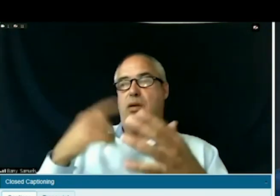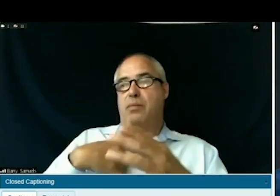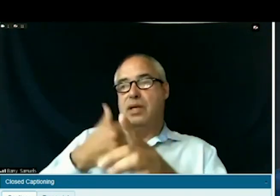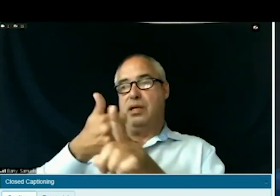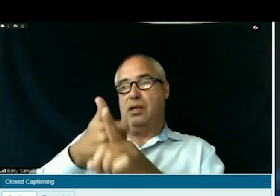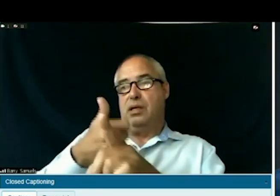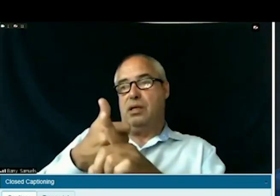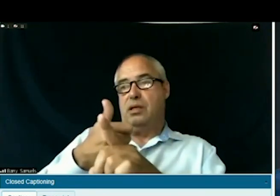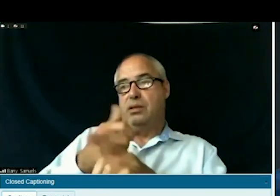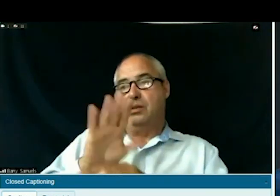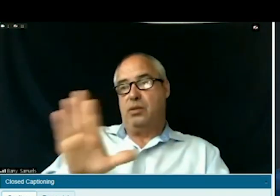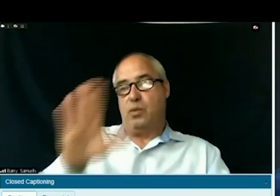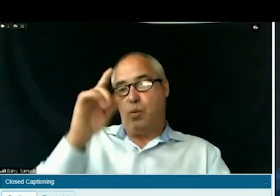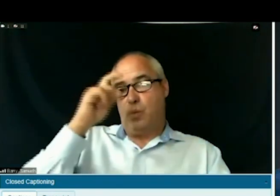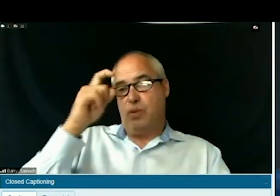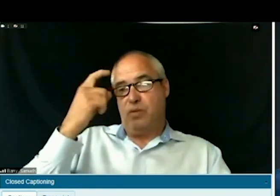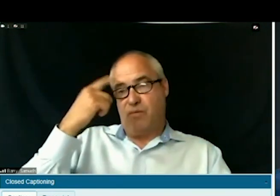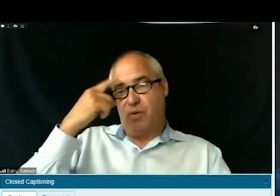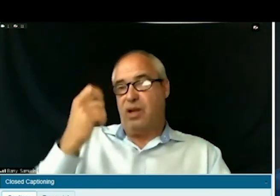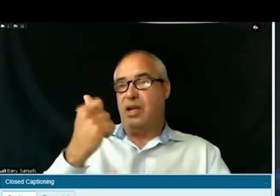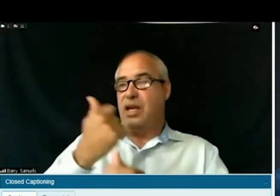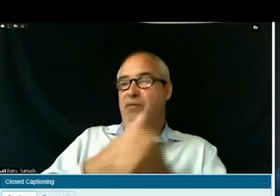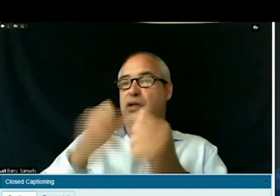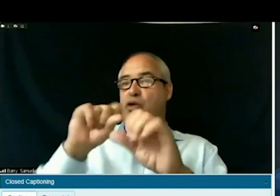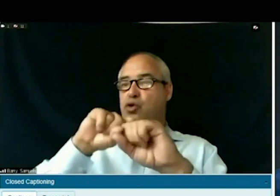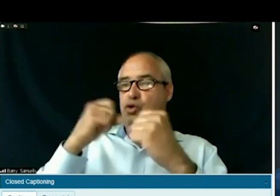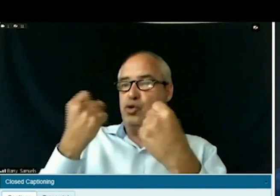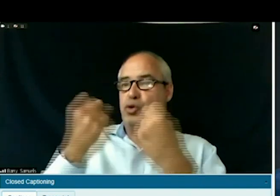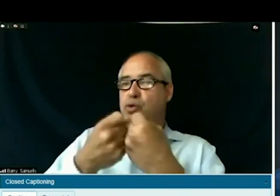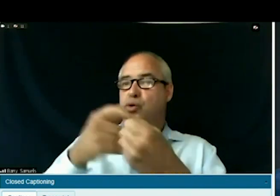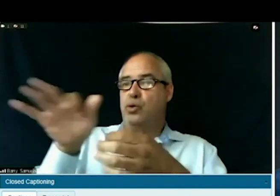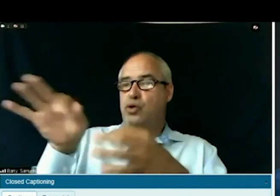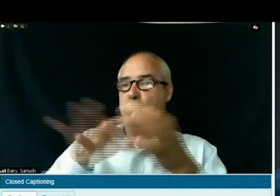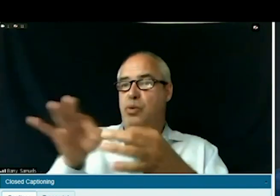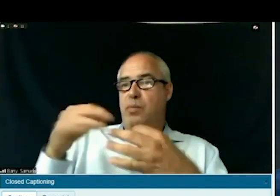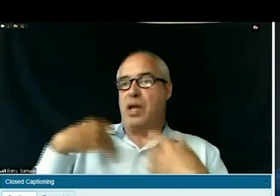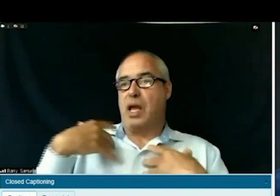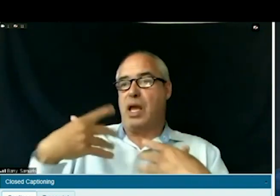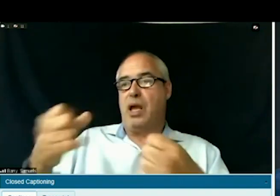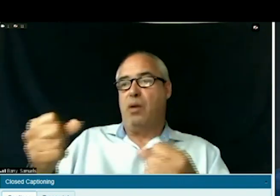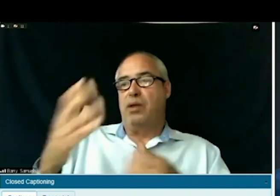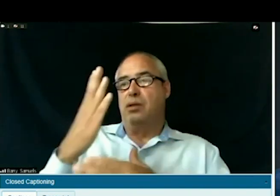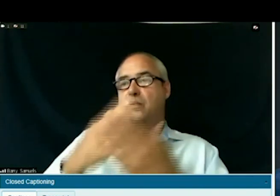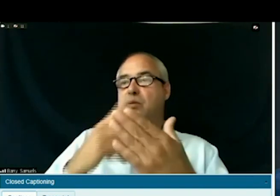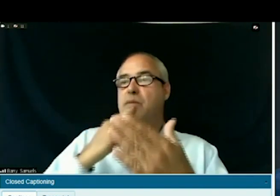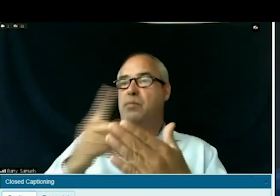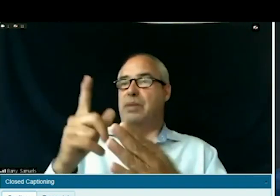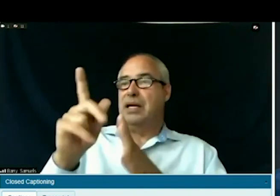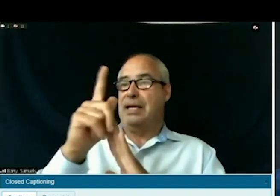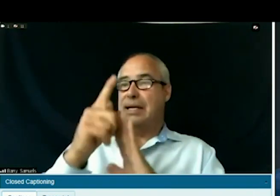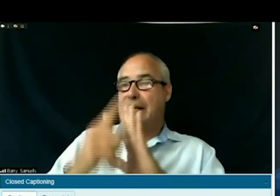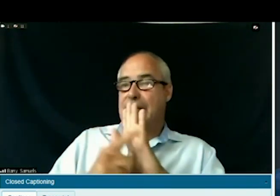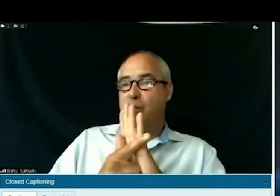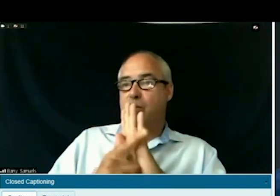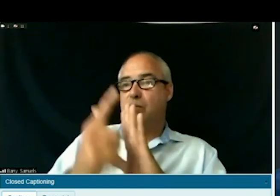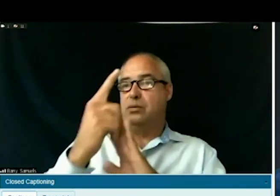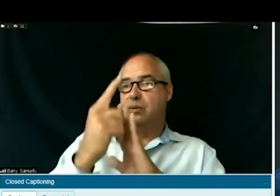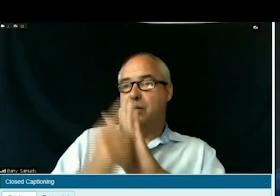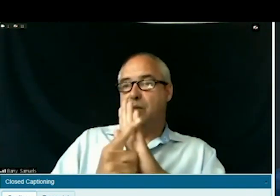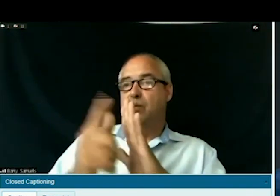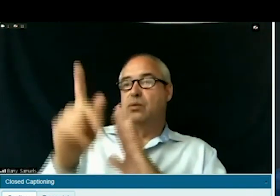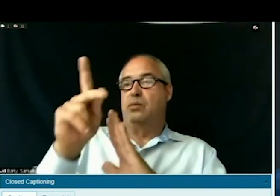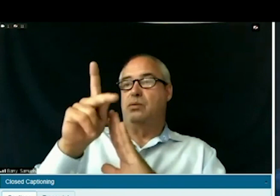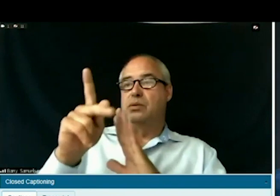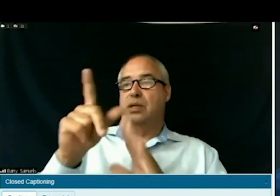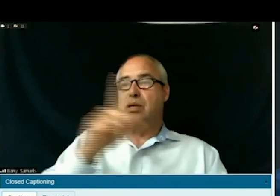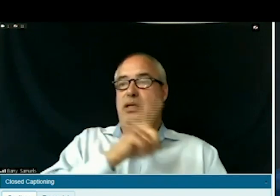wisdom, for every social determinant of health, there was some preceding legal, legislative, regulatory,